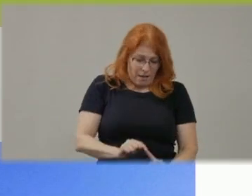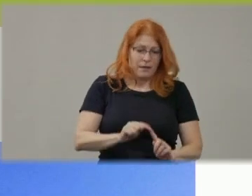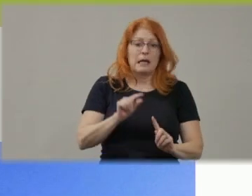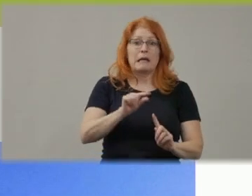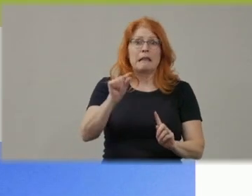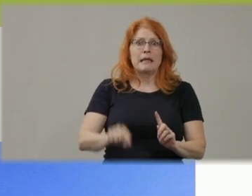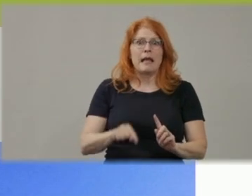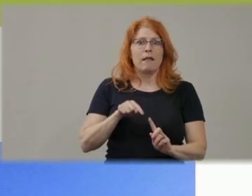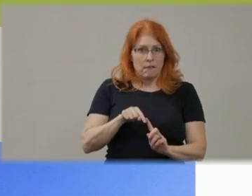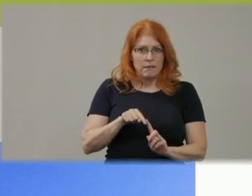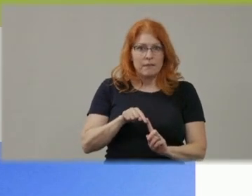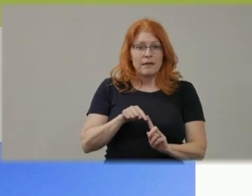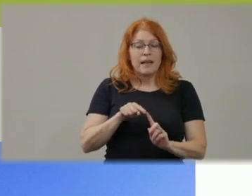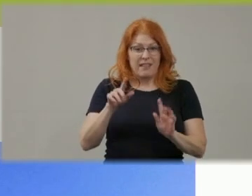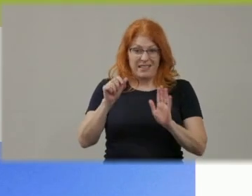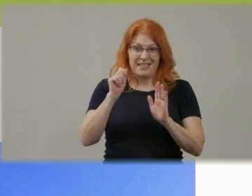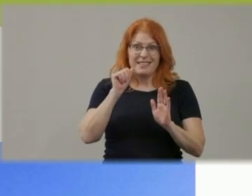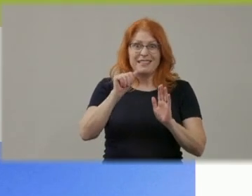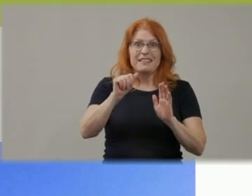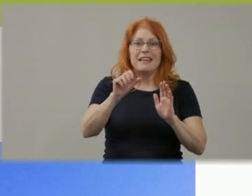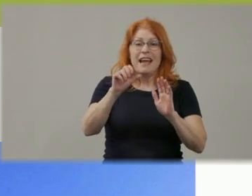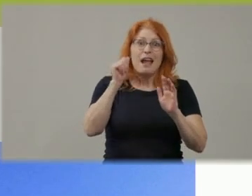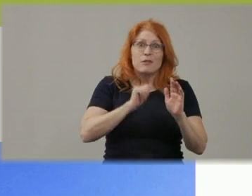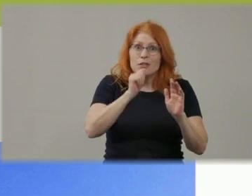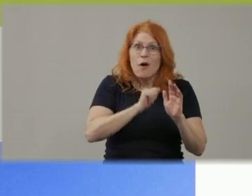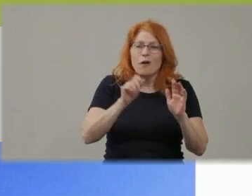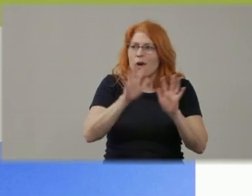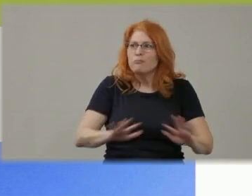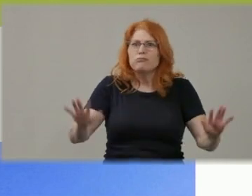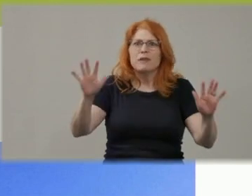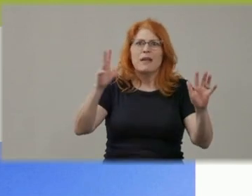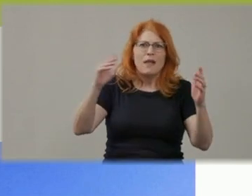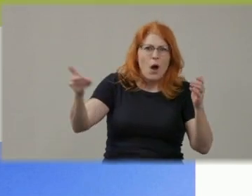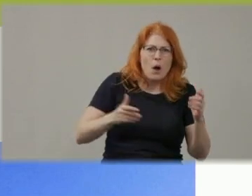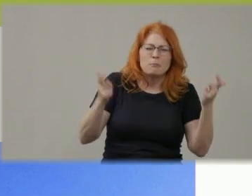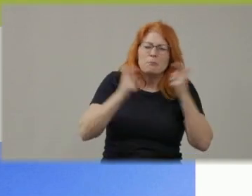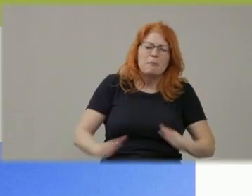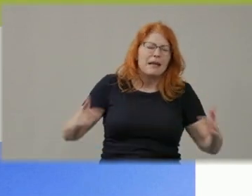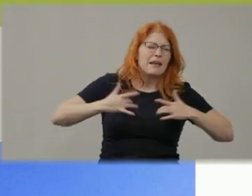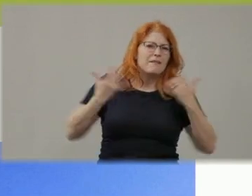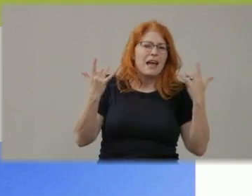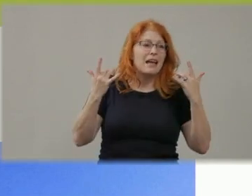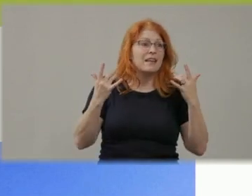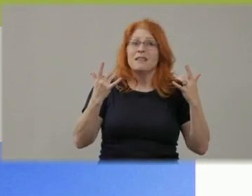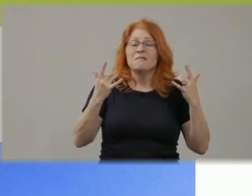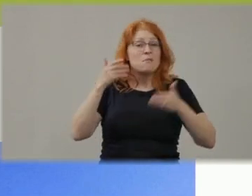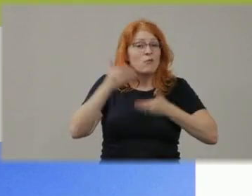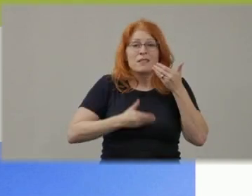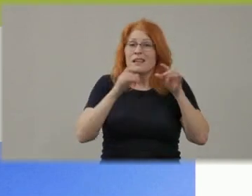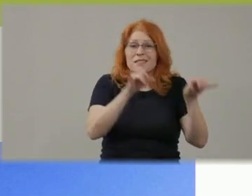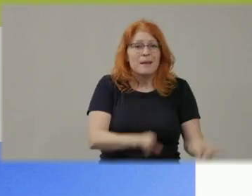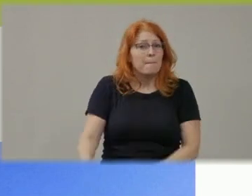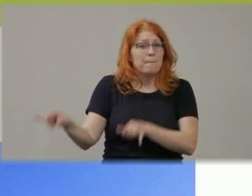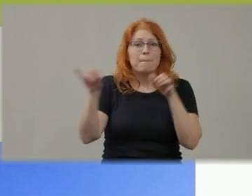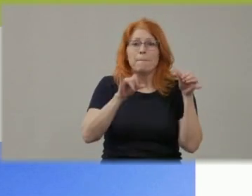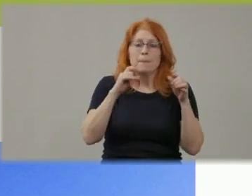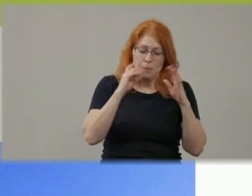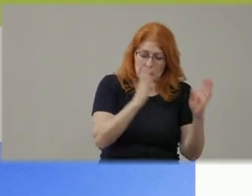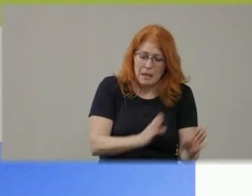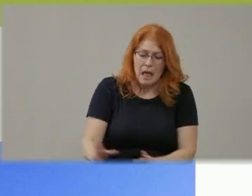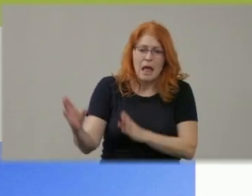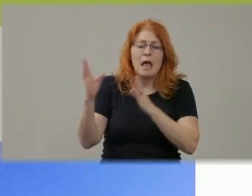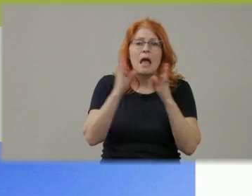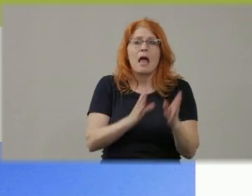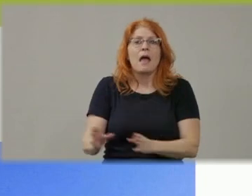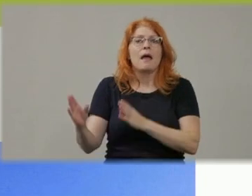Glendale in the state of Arizona that hosts this big, large event, we all have the same process that we follow to plan and prepare